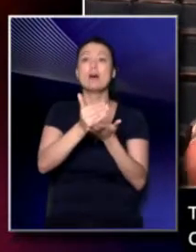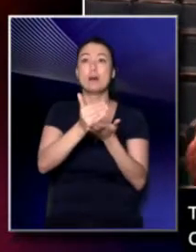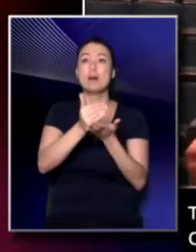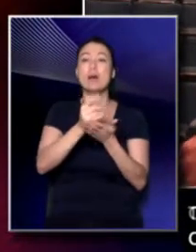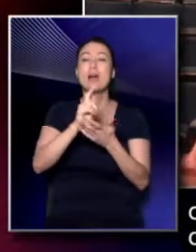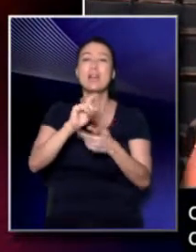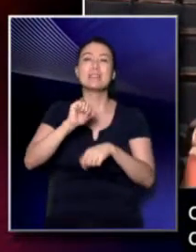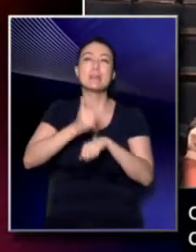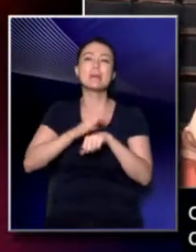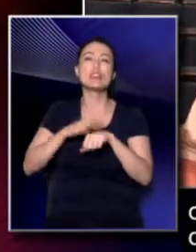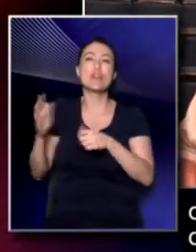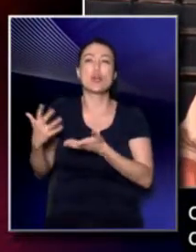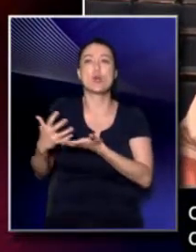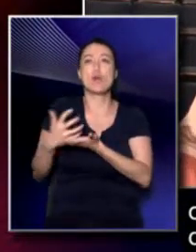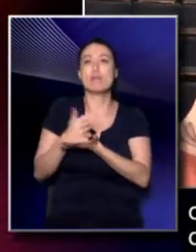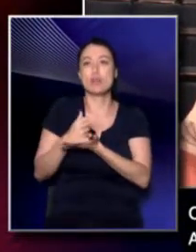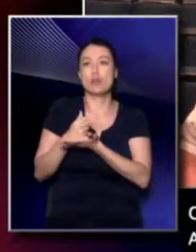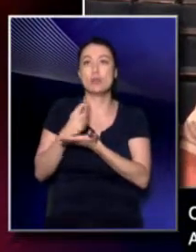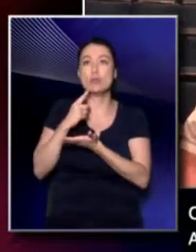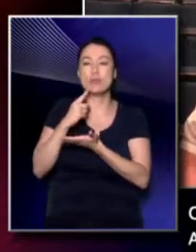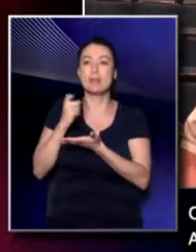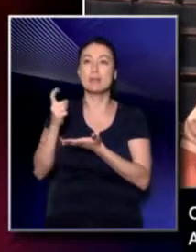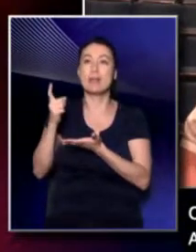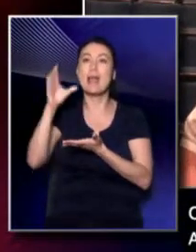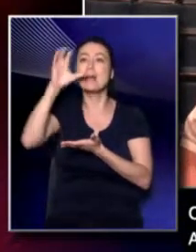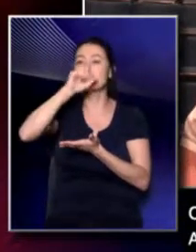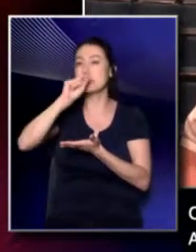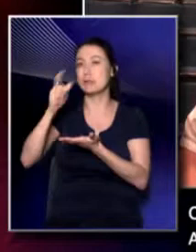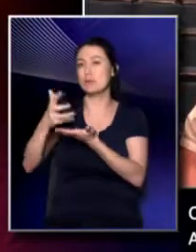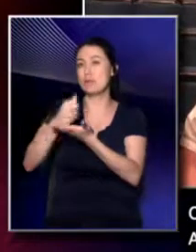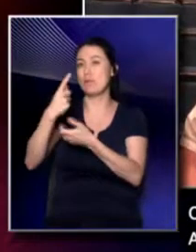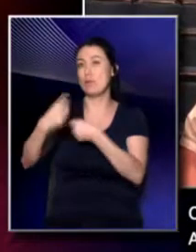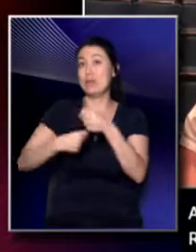on the revenue we're estimated to collect for the year.